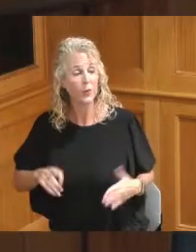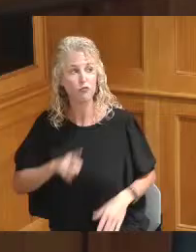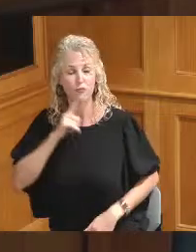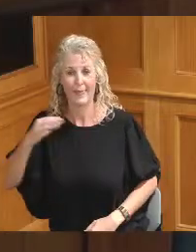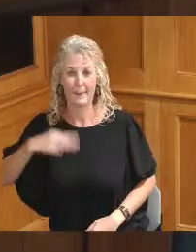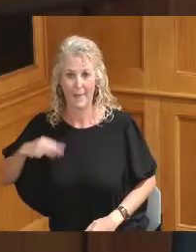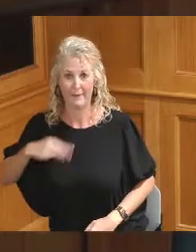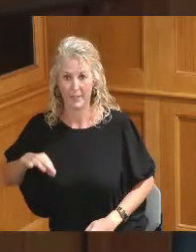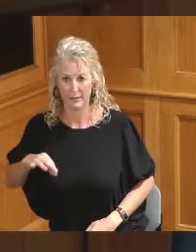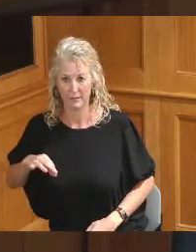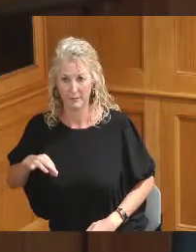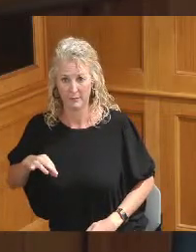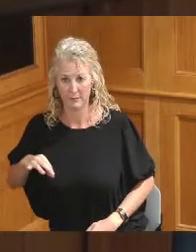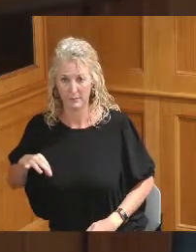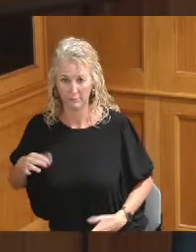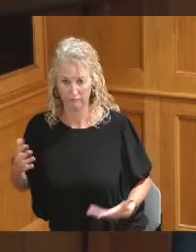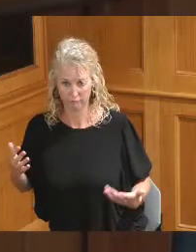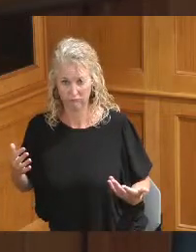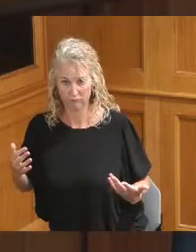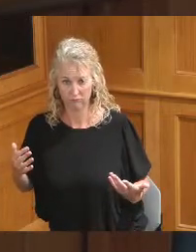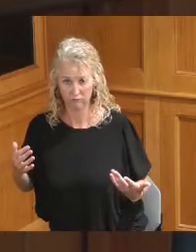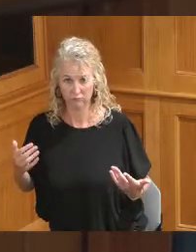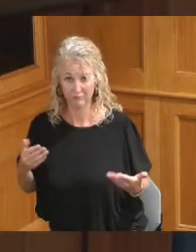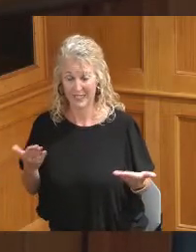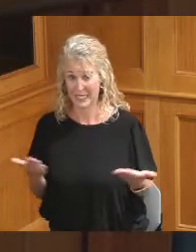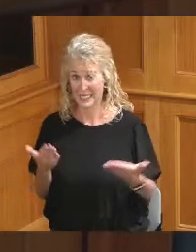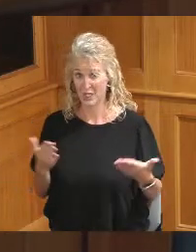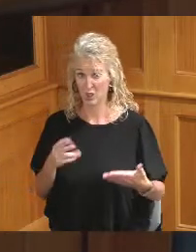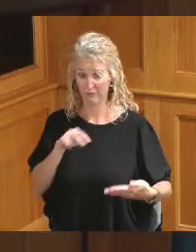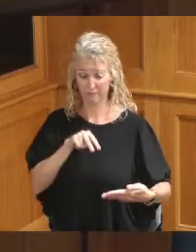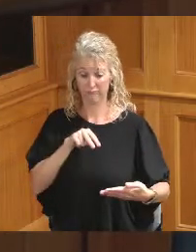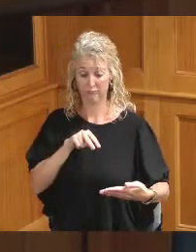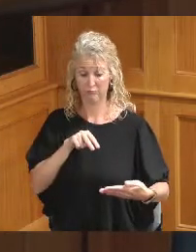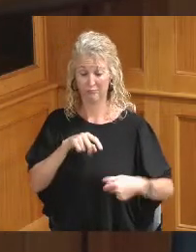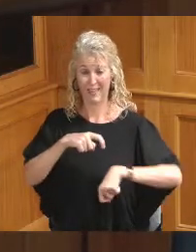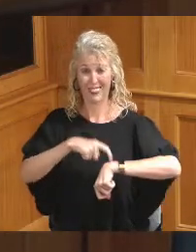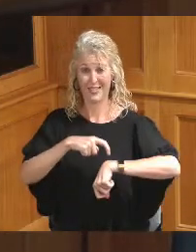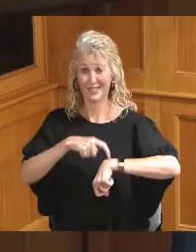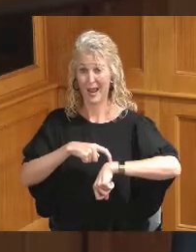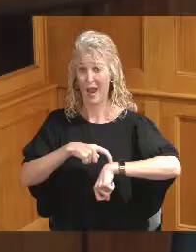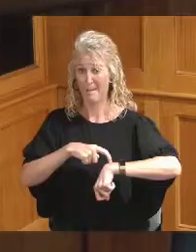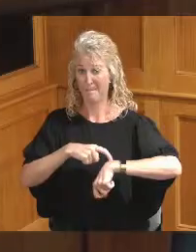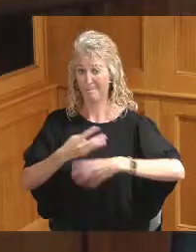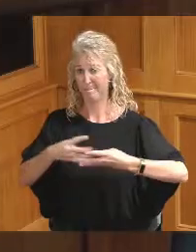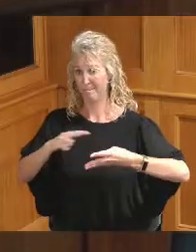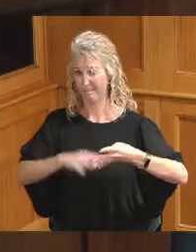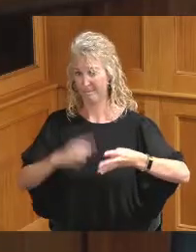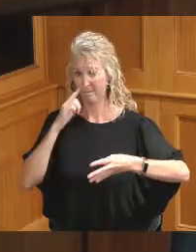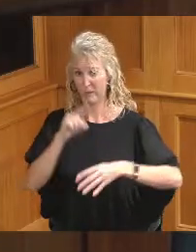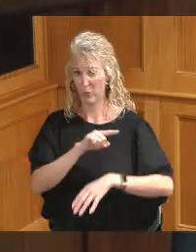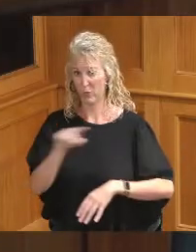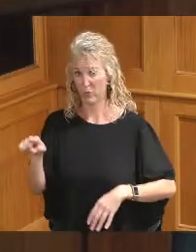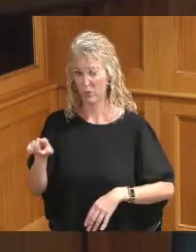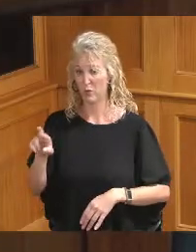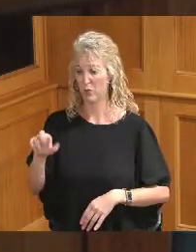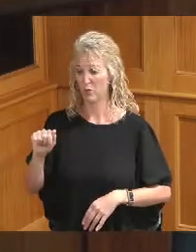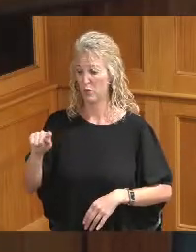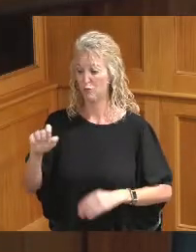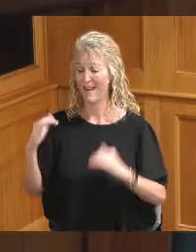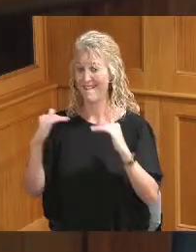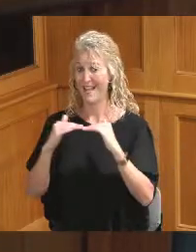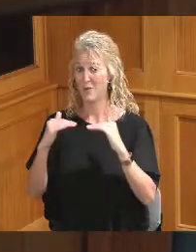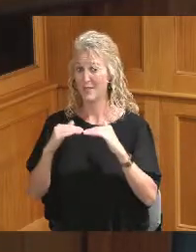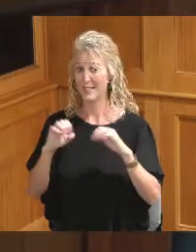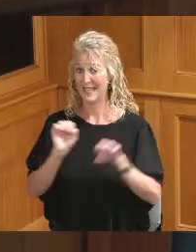really feel it. In here, it talks about the timetable rate equity